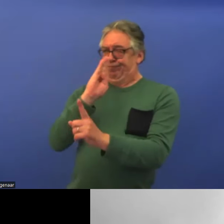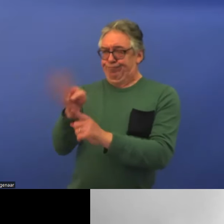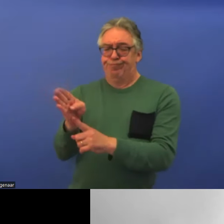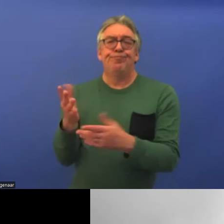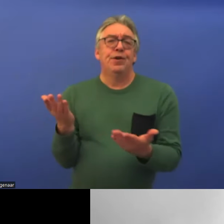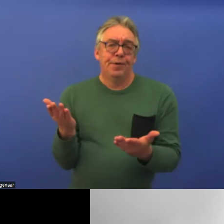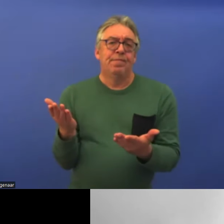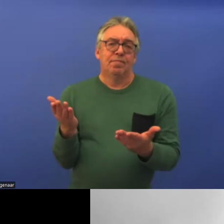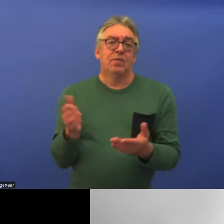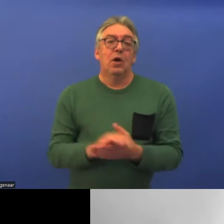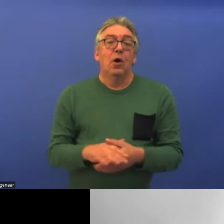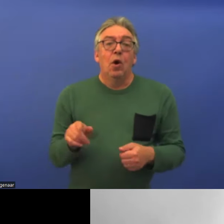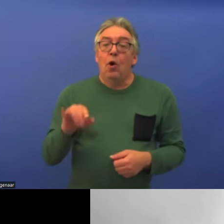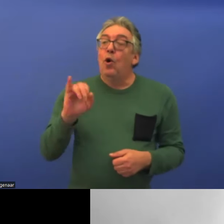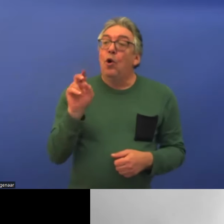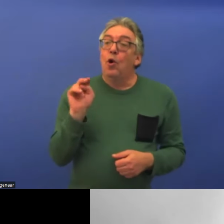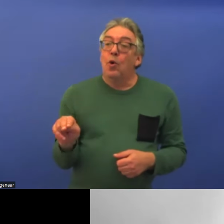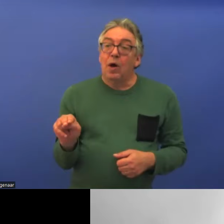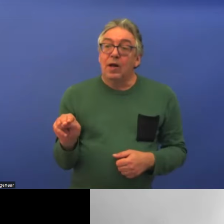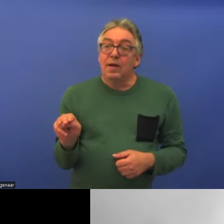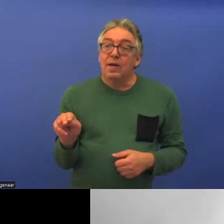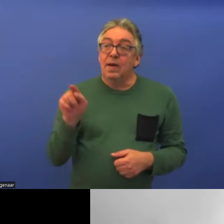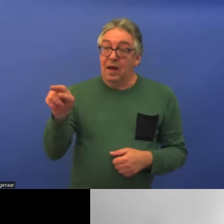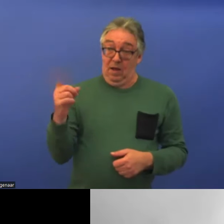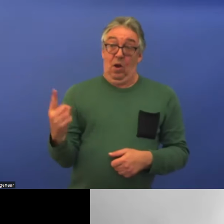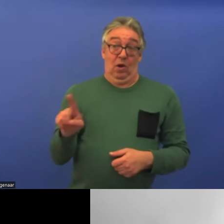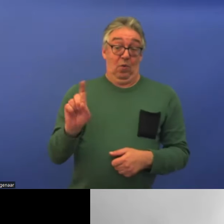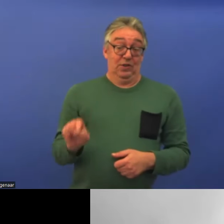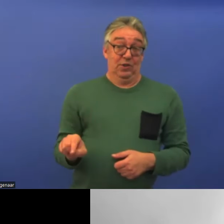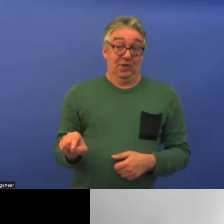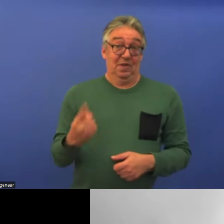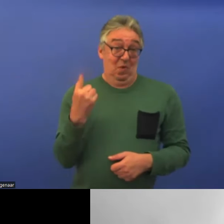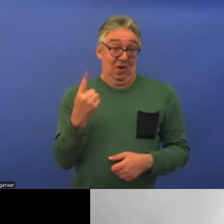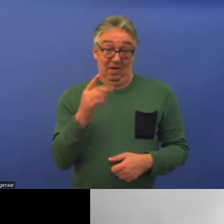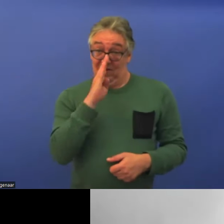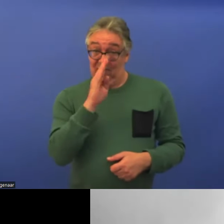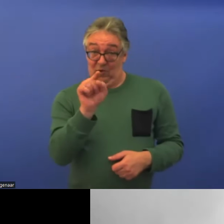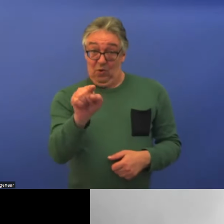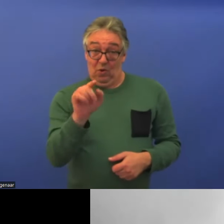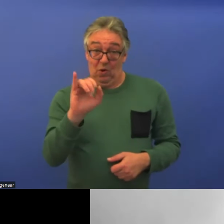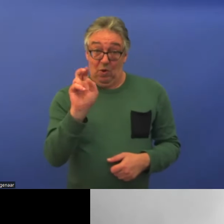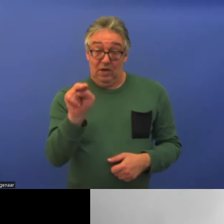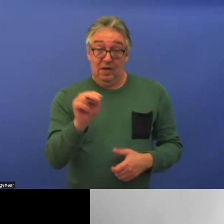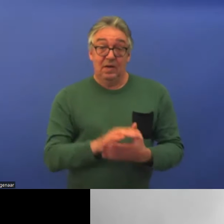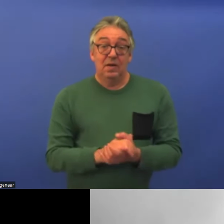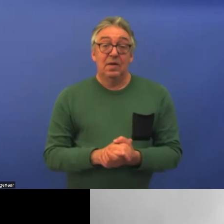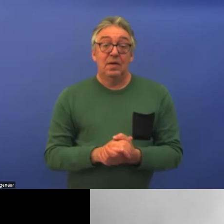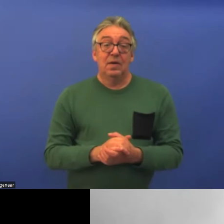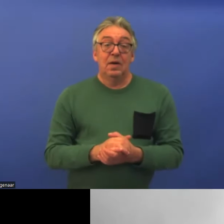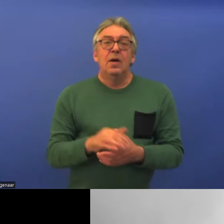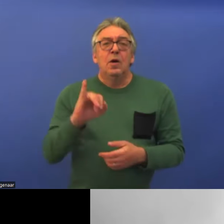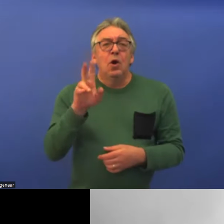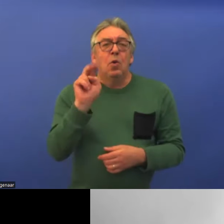to you. From Juan Cobeñas, I think we have one to a process mentioned by Juan